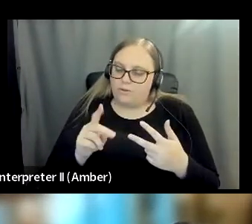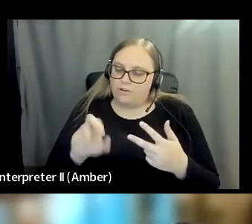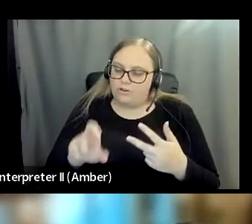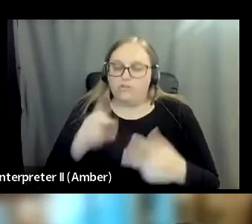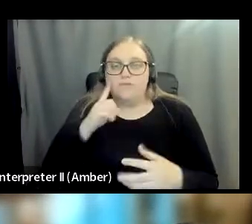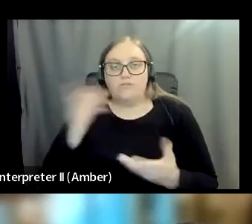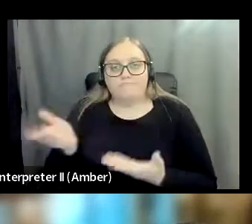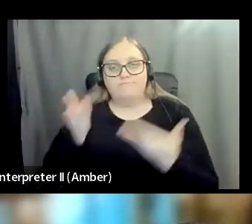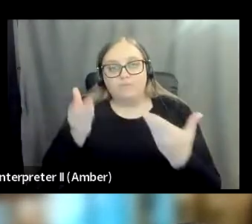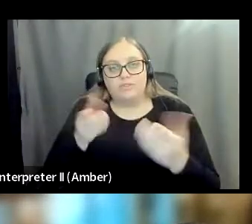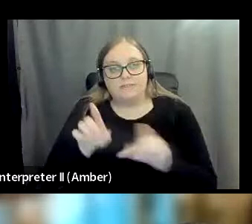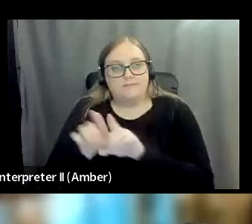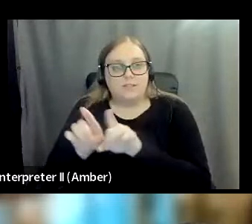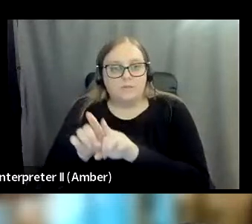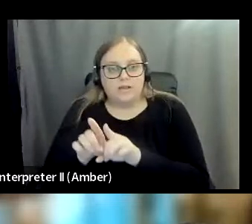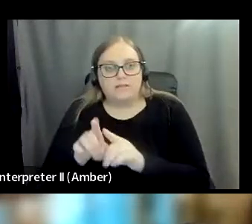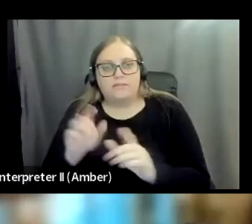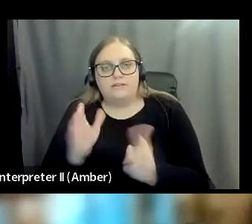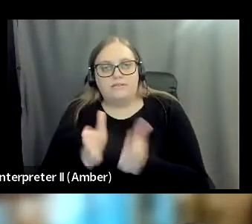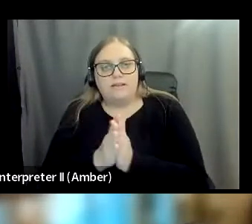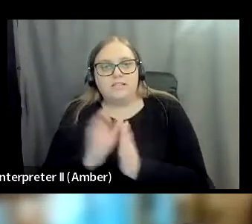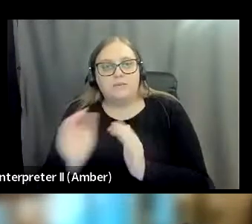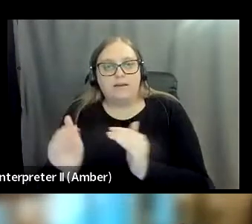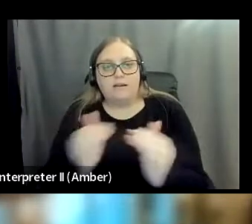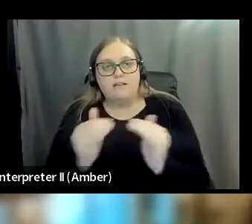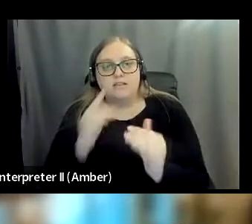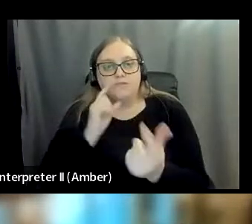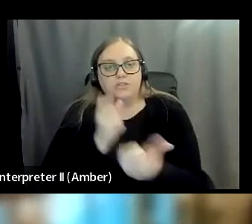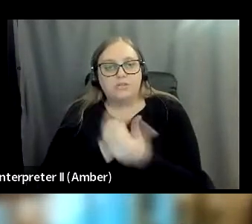measure. Well, I ask my colleagues to support.